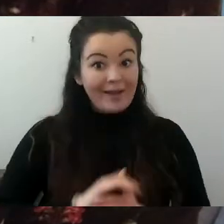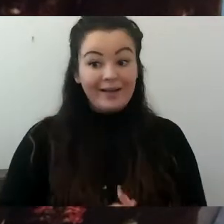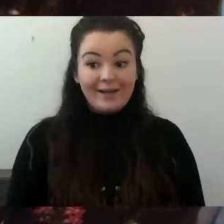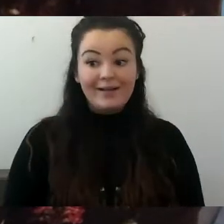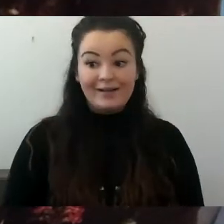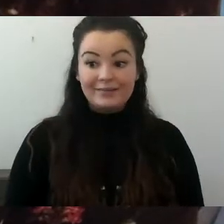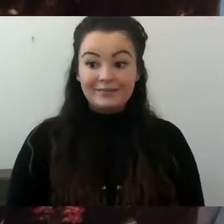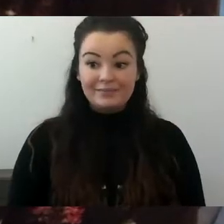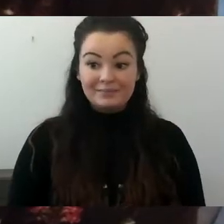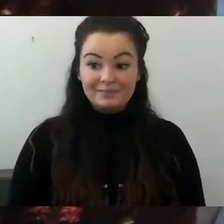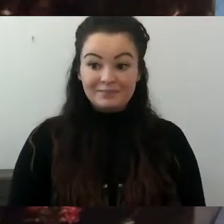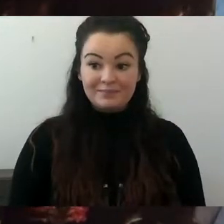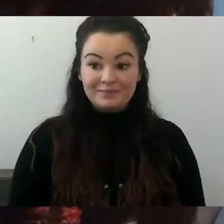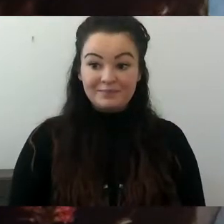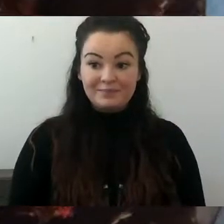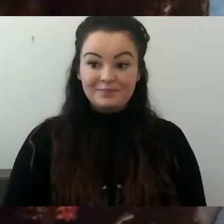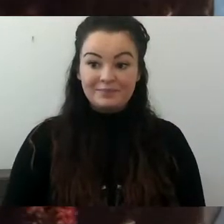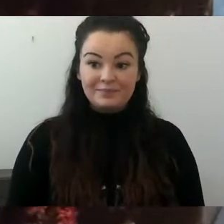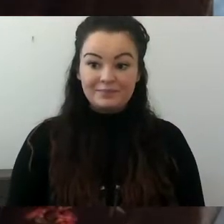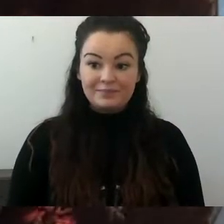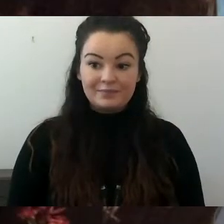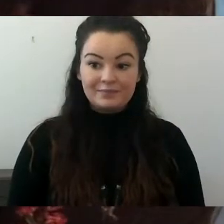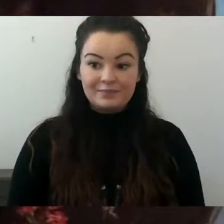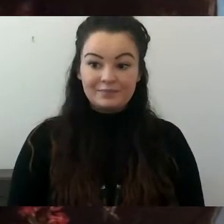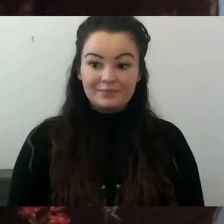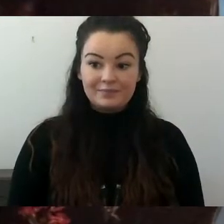that works really nicely too.